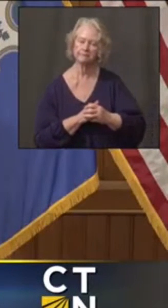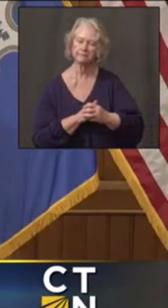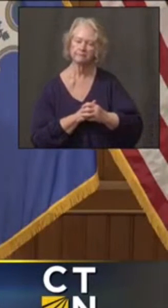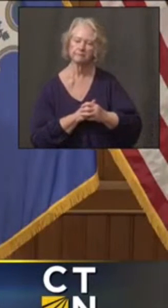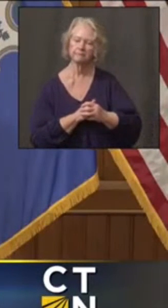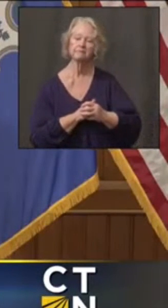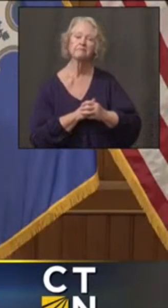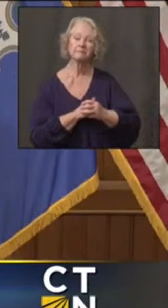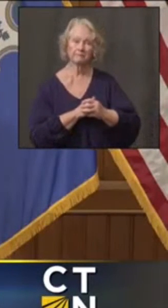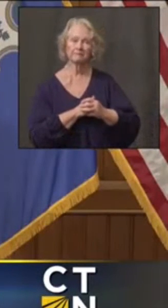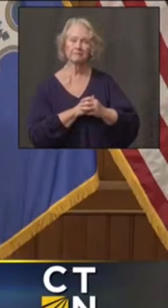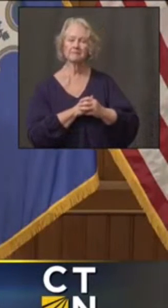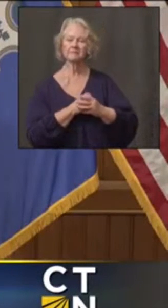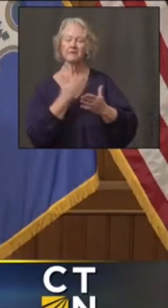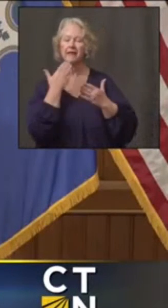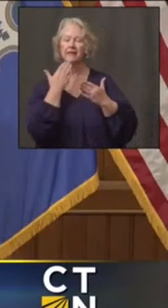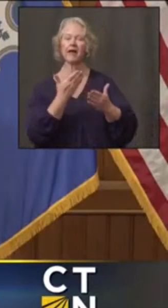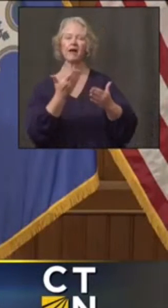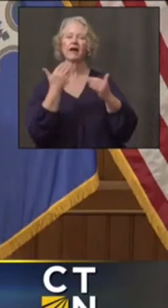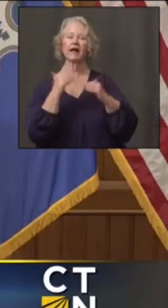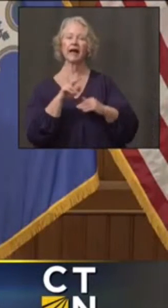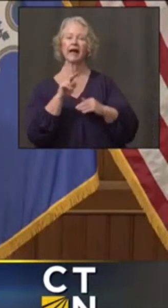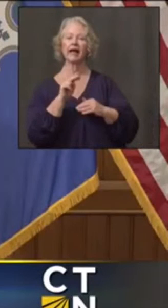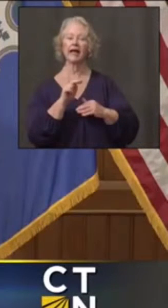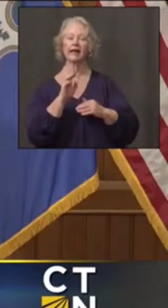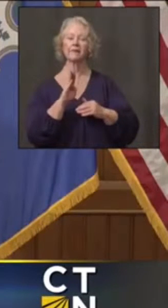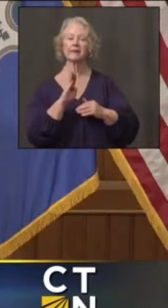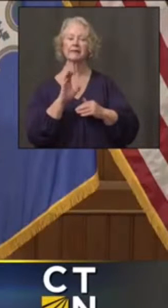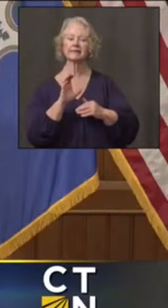All right, thank you. Moving on to NBC Connecticut.